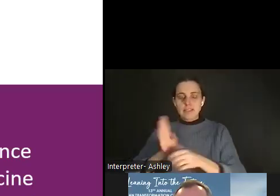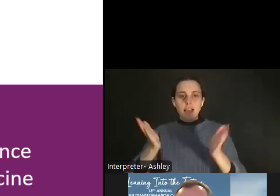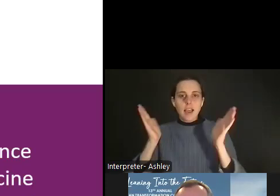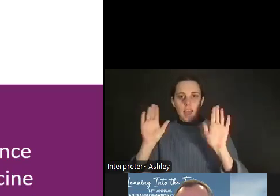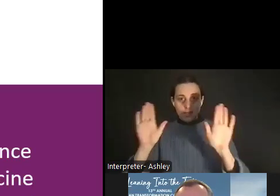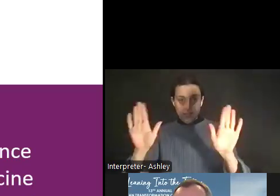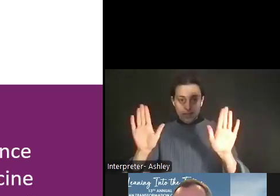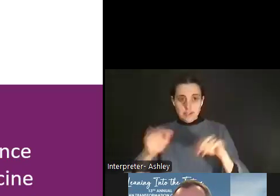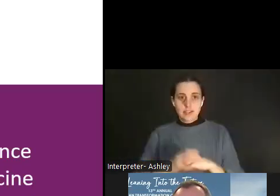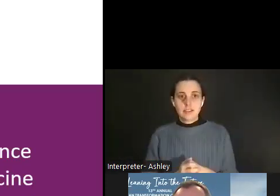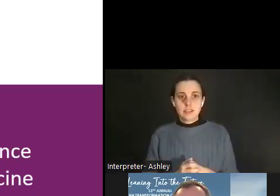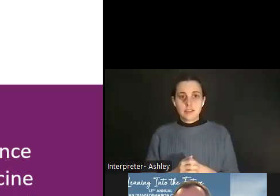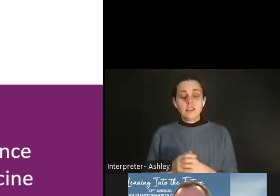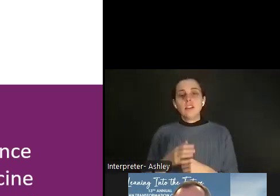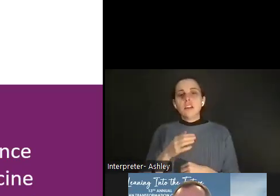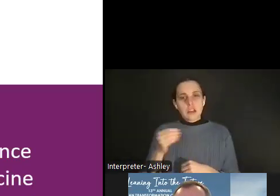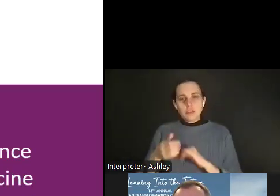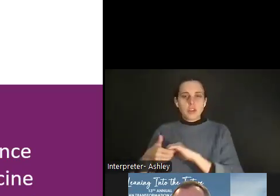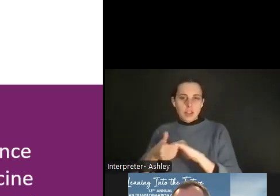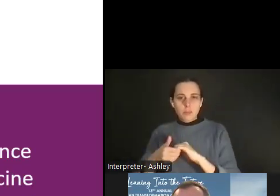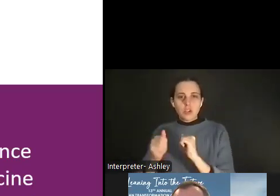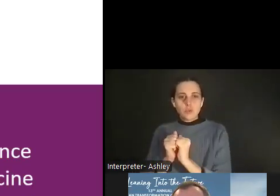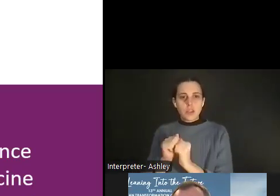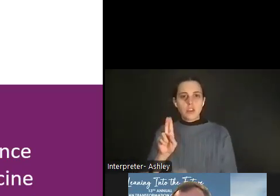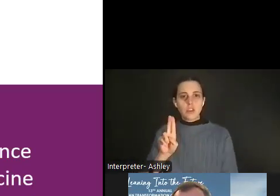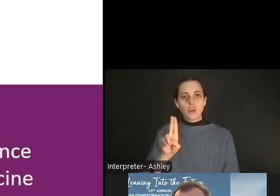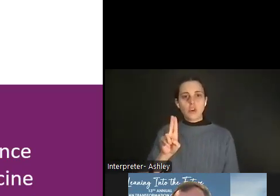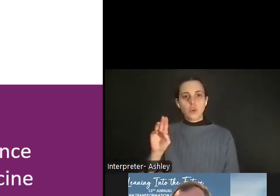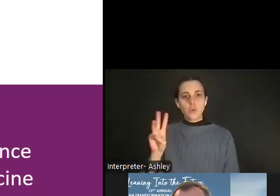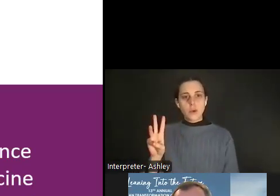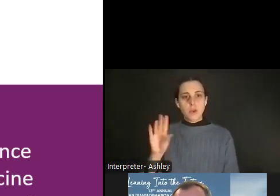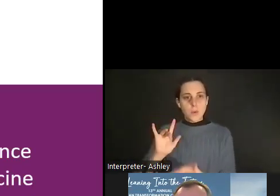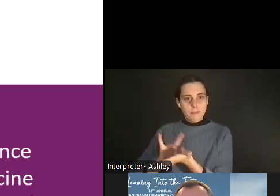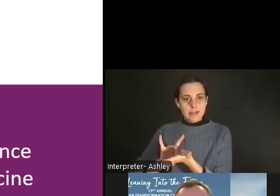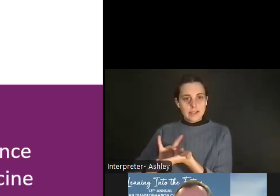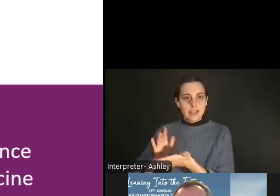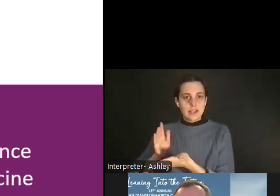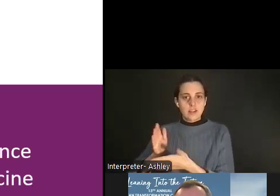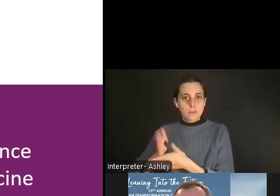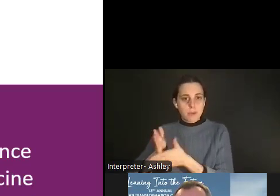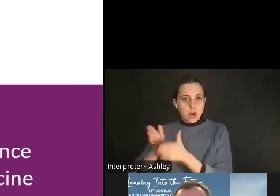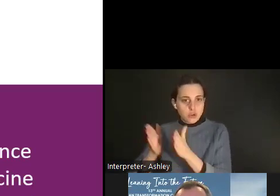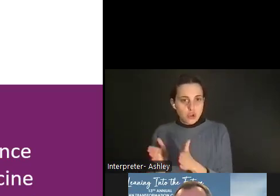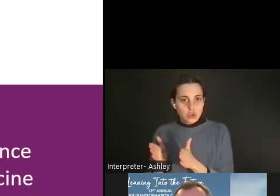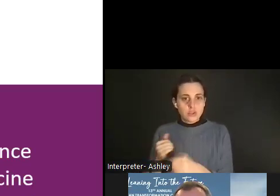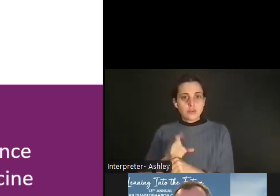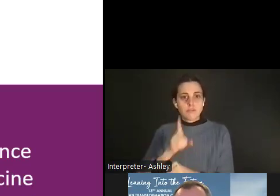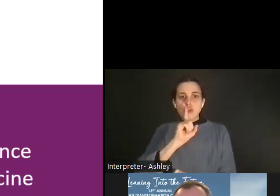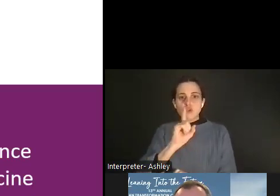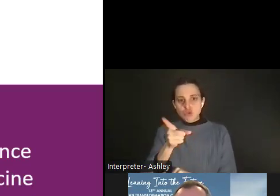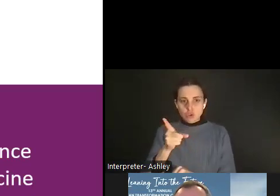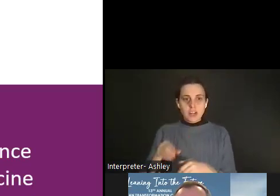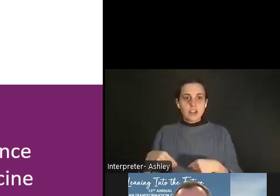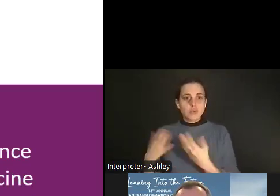UW Medicine partners to deliver accurate, timely, and cost-effective billing,